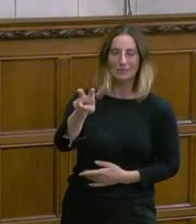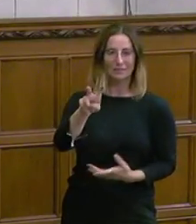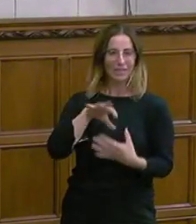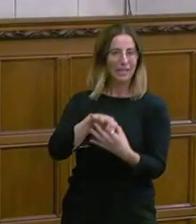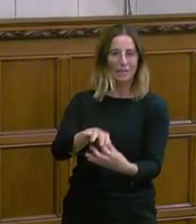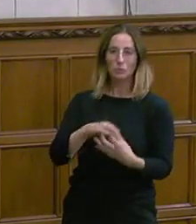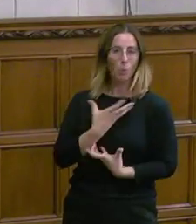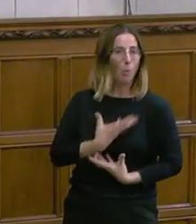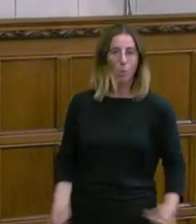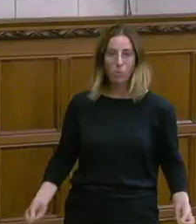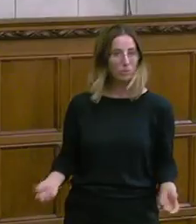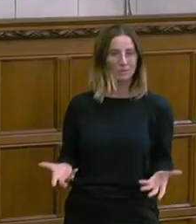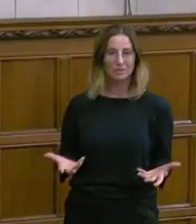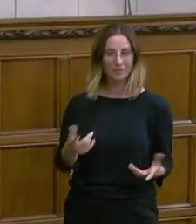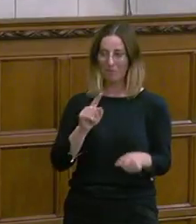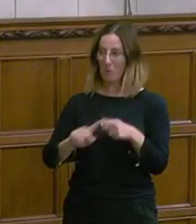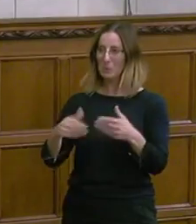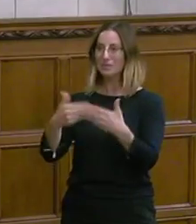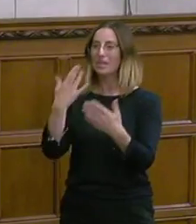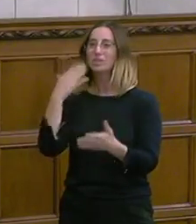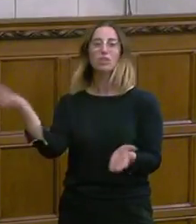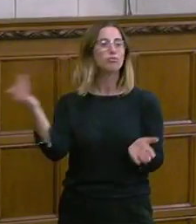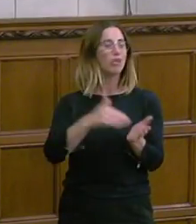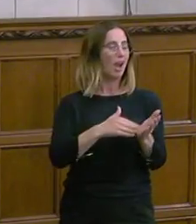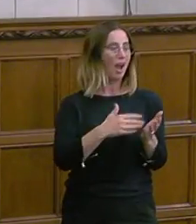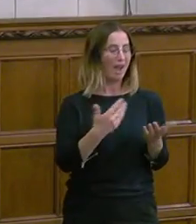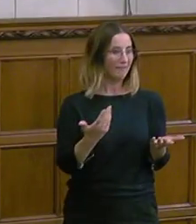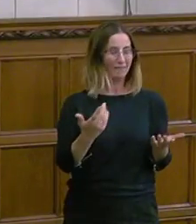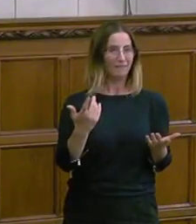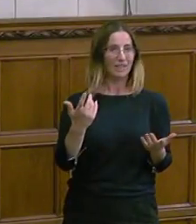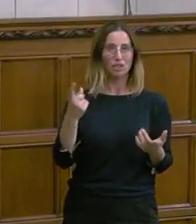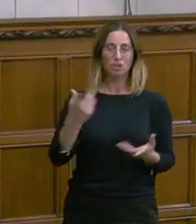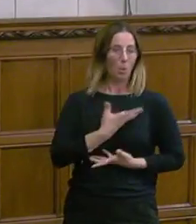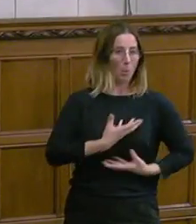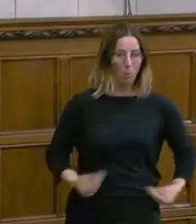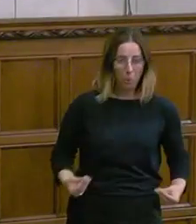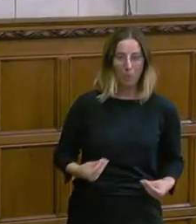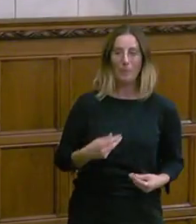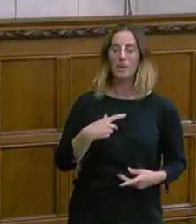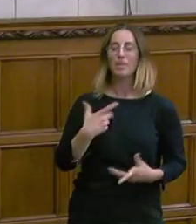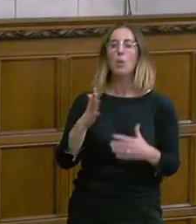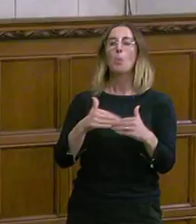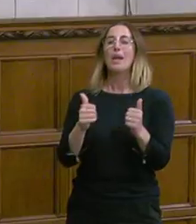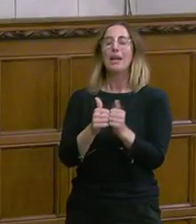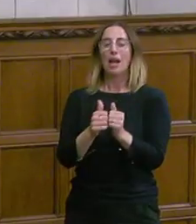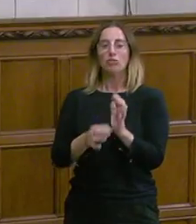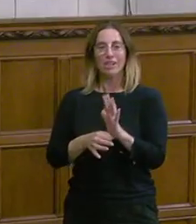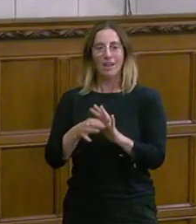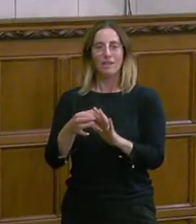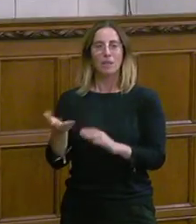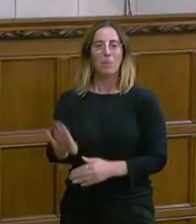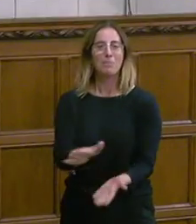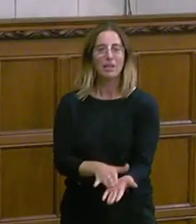She's exhausted most days when she comes home, and her mum says it takes until Sunday evening for her to fully recover before starting